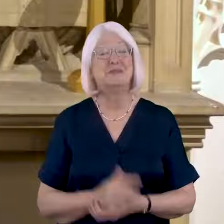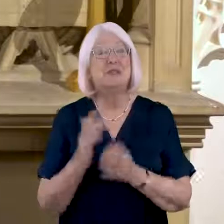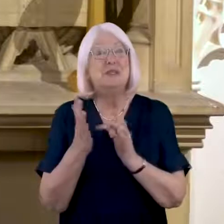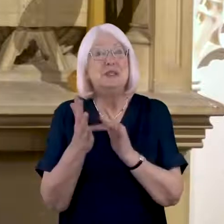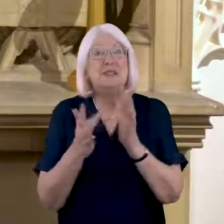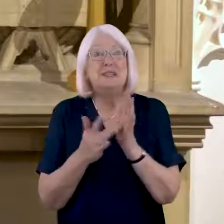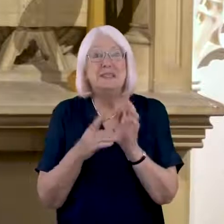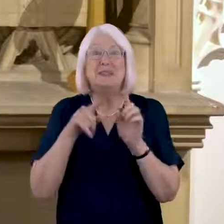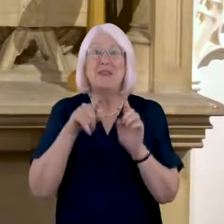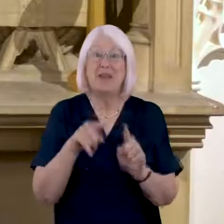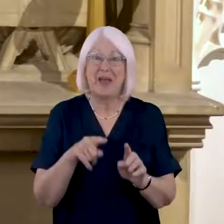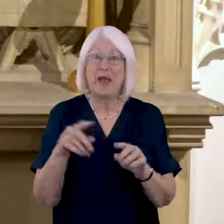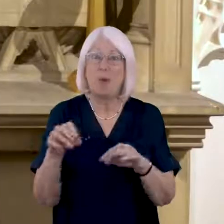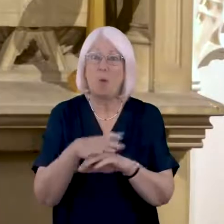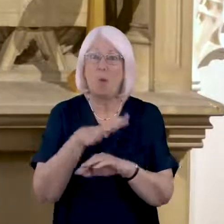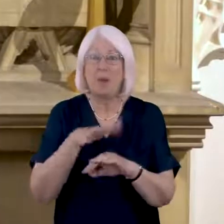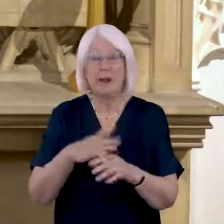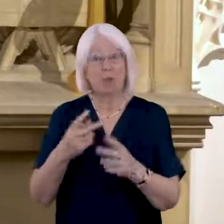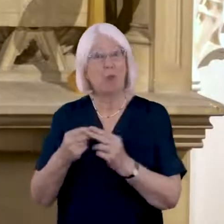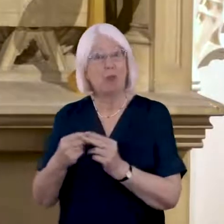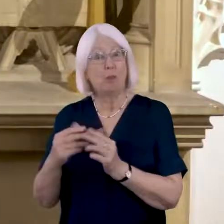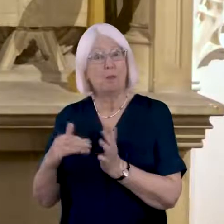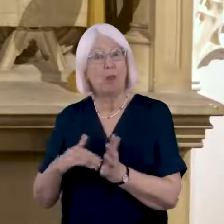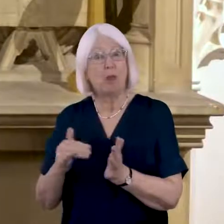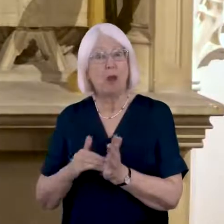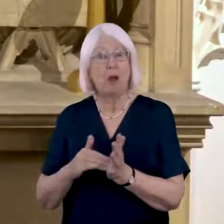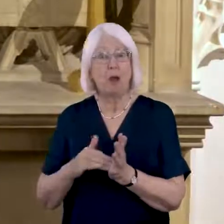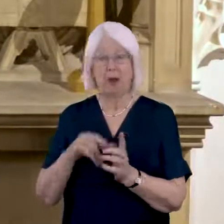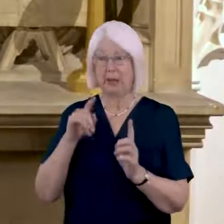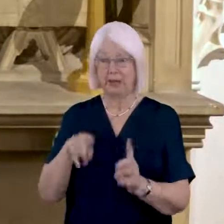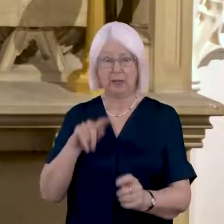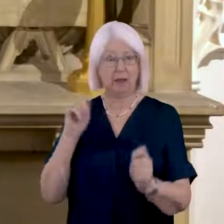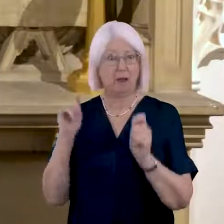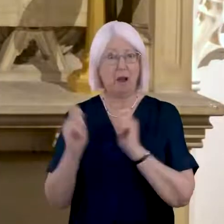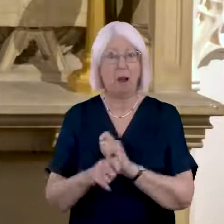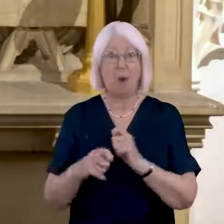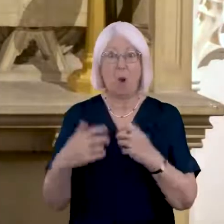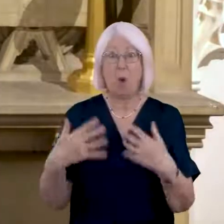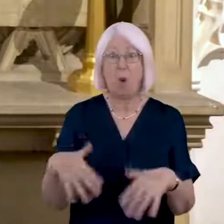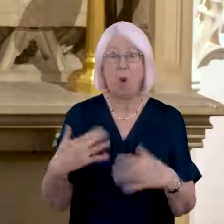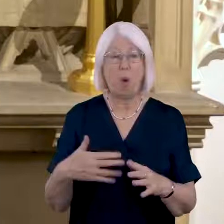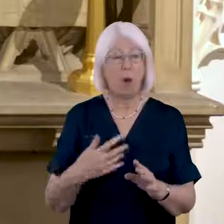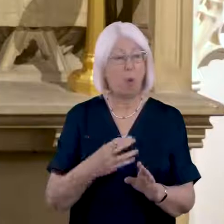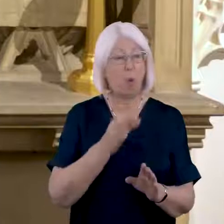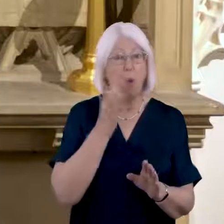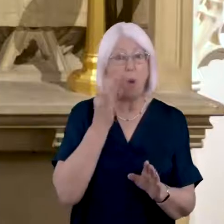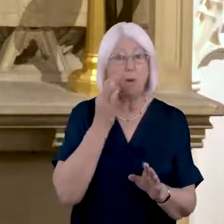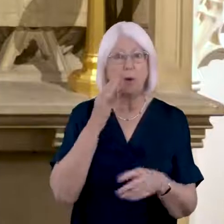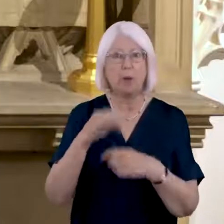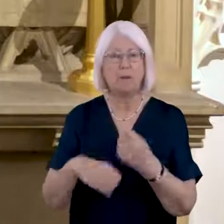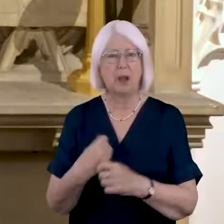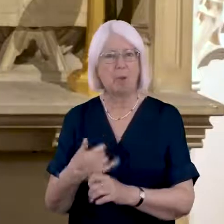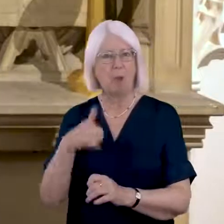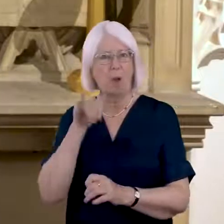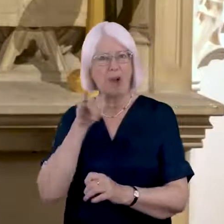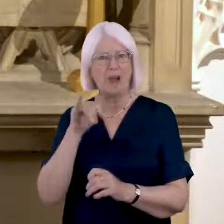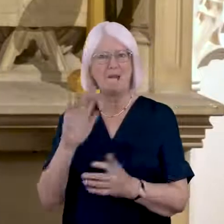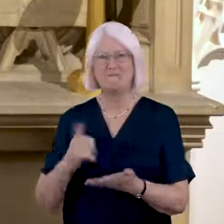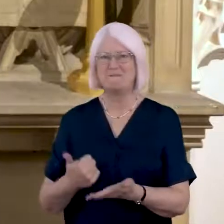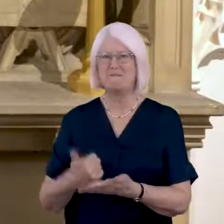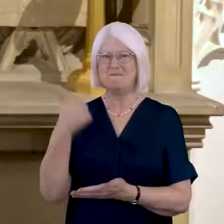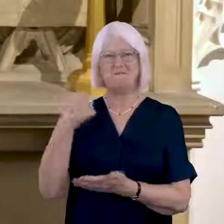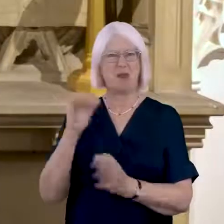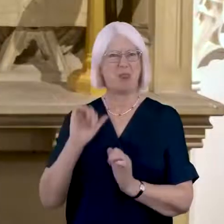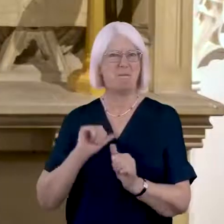to continue by turning huge amounts of water into wine. And not just any wine, but the